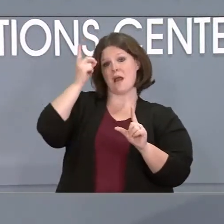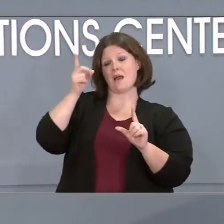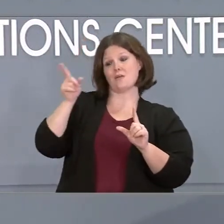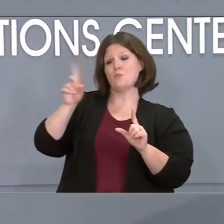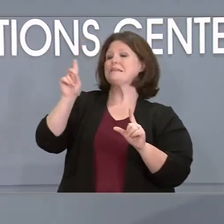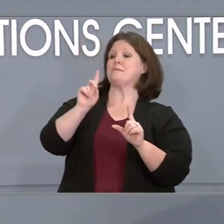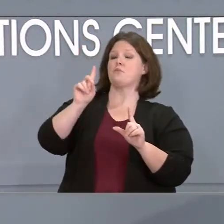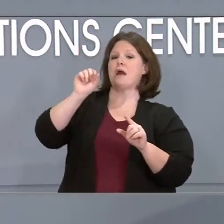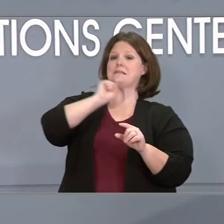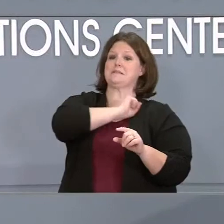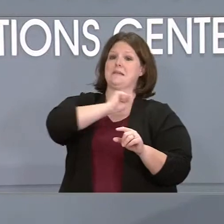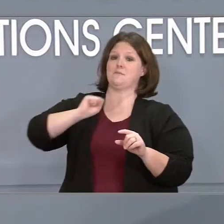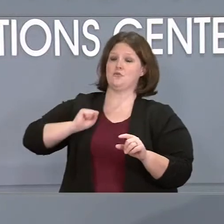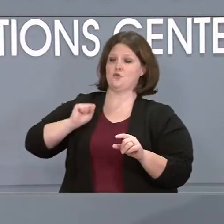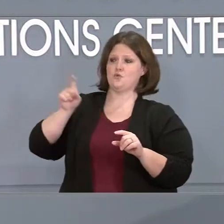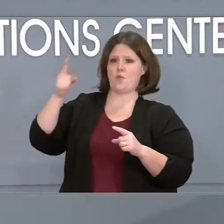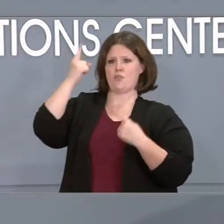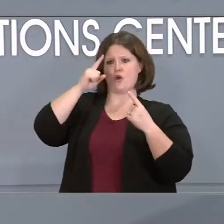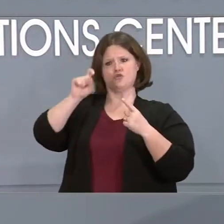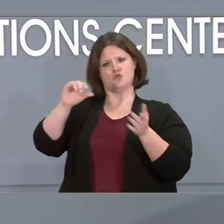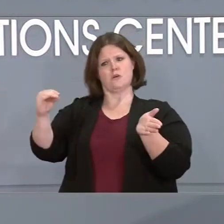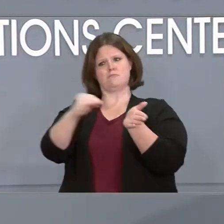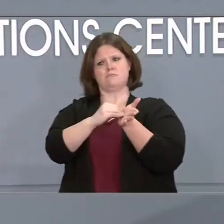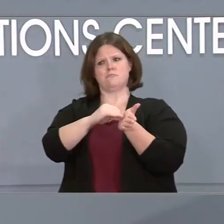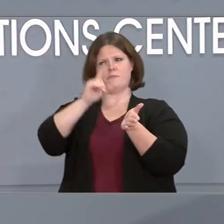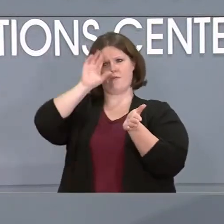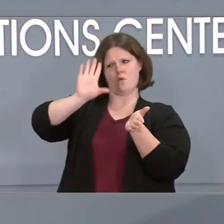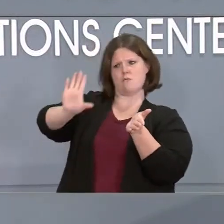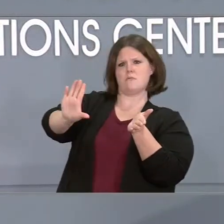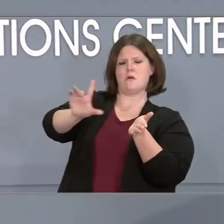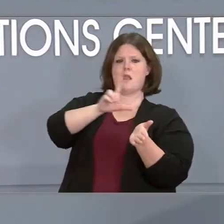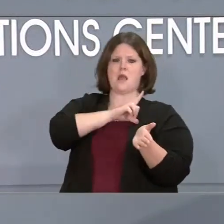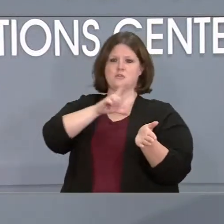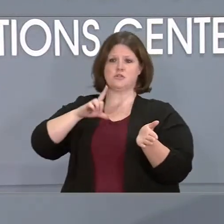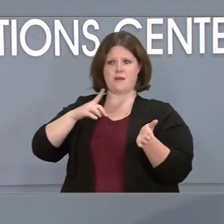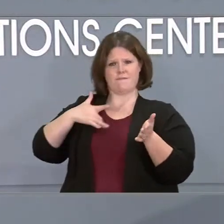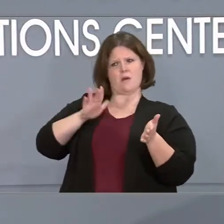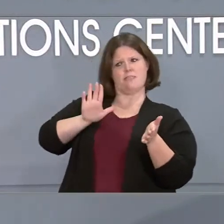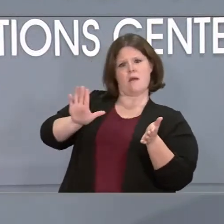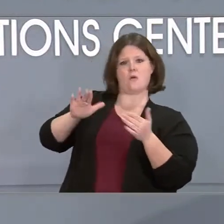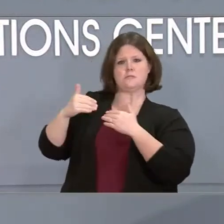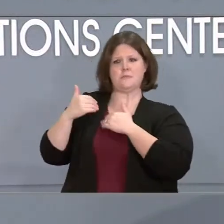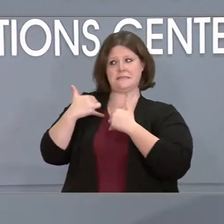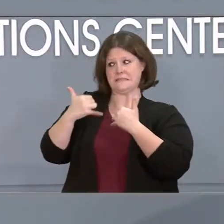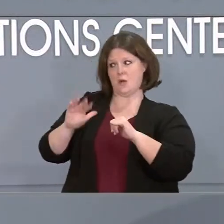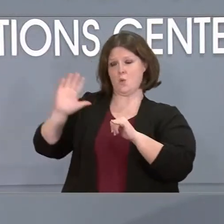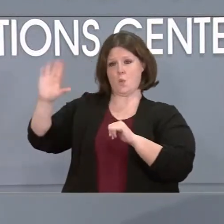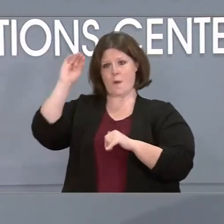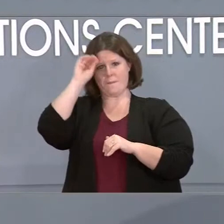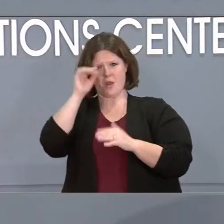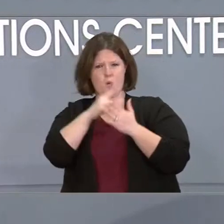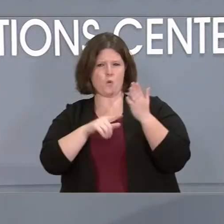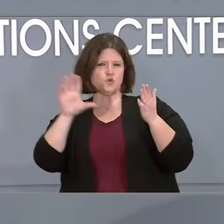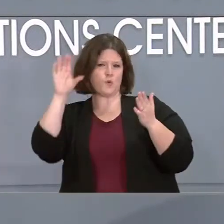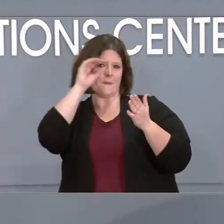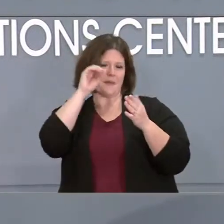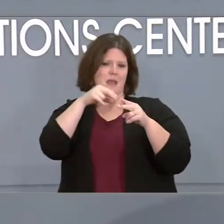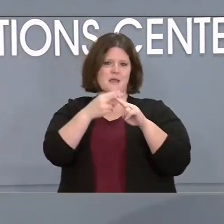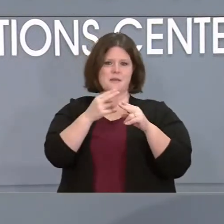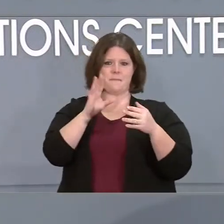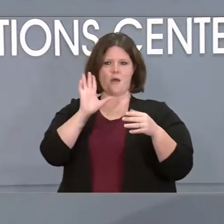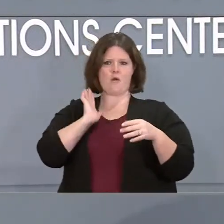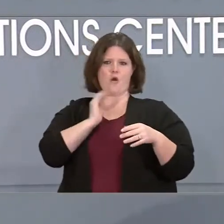thought this should stay within the legislature. Is that still your view? And what do you think of the latest maps that the public has